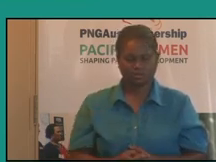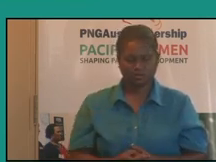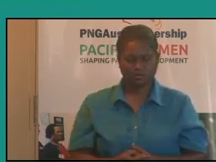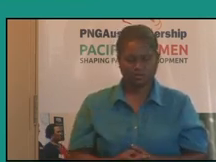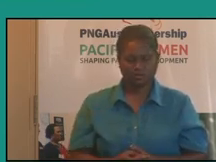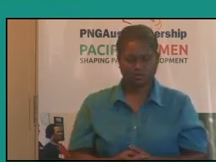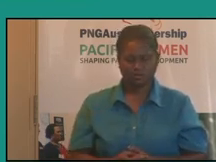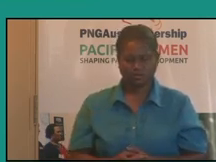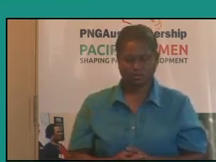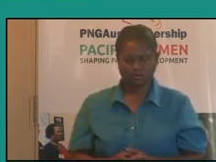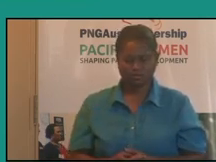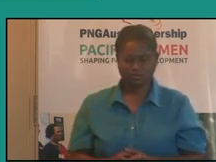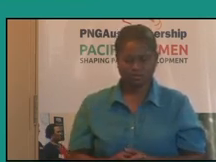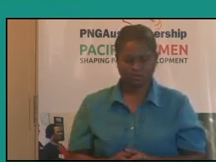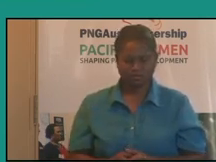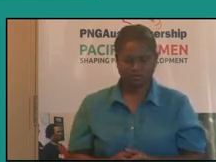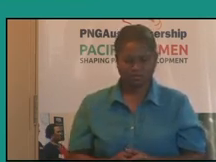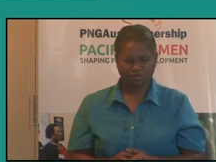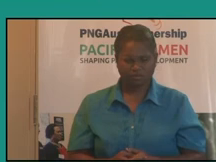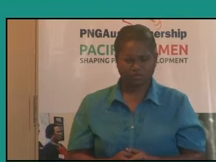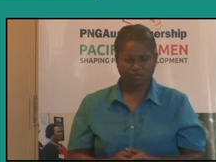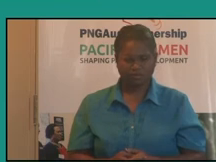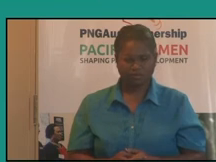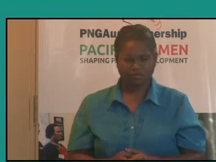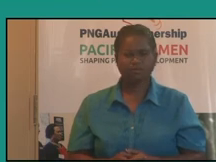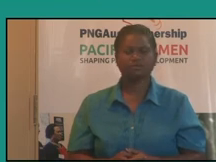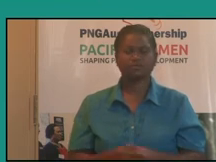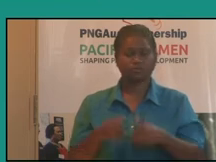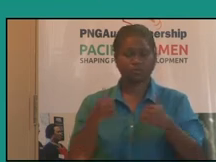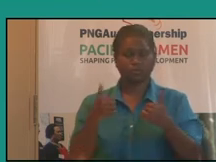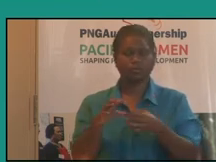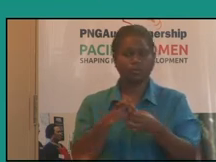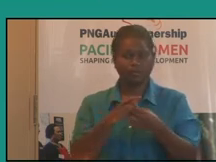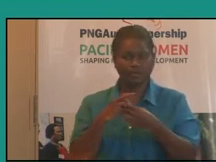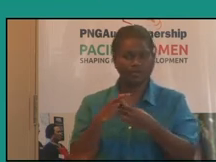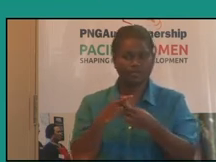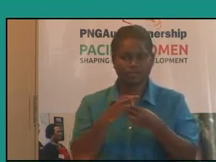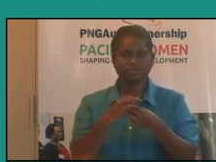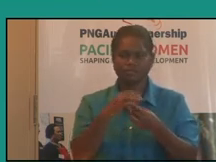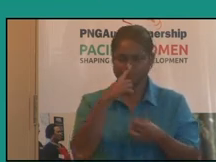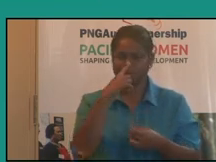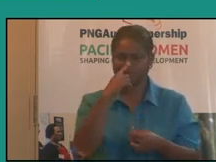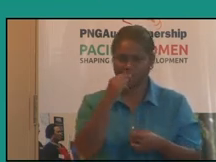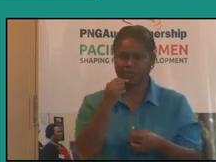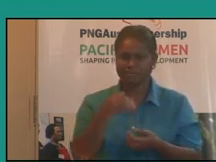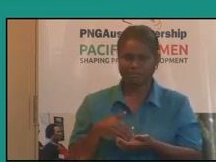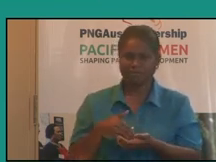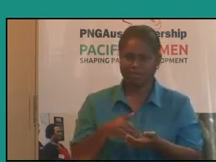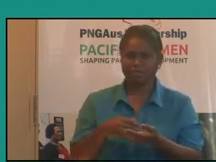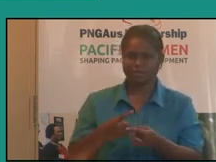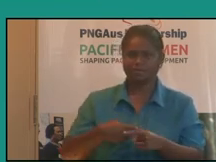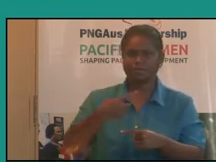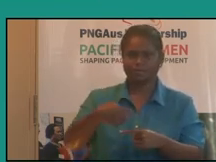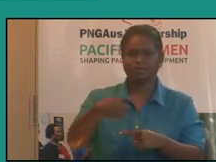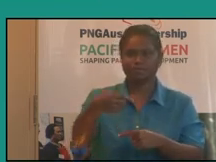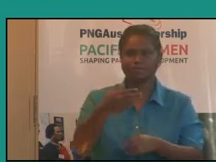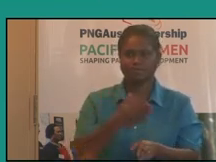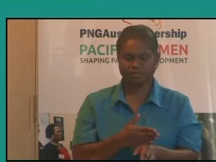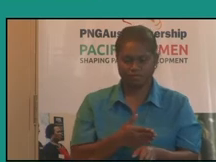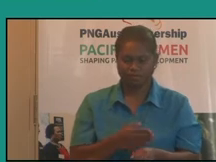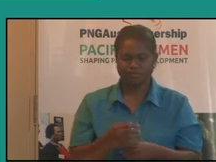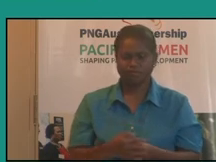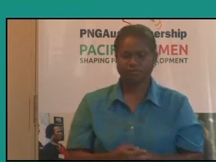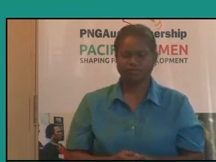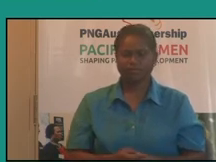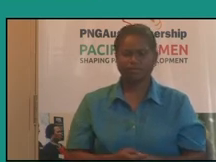But also to say, I think effective partnerships can make things go a long way. So for our sake here,